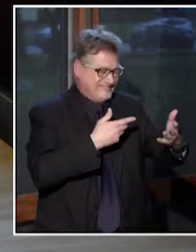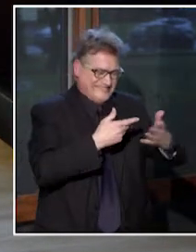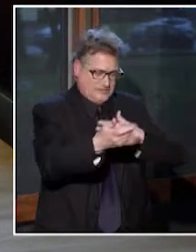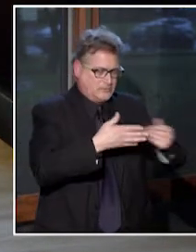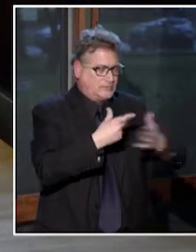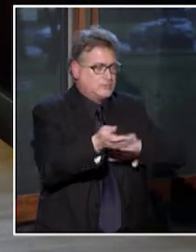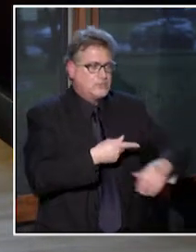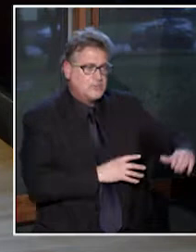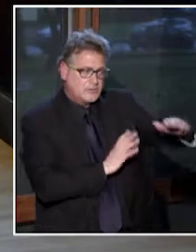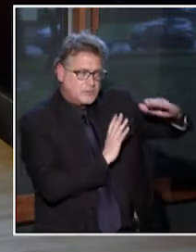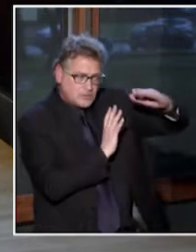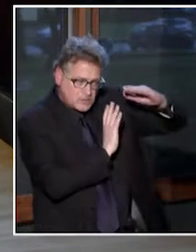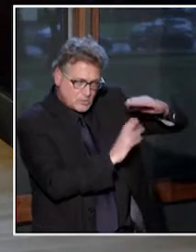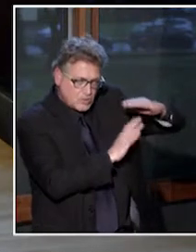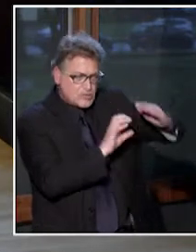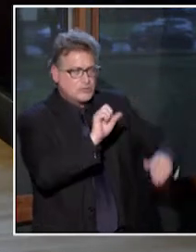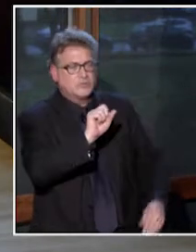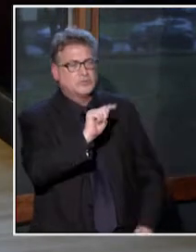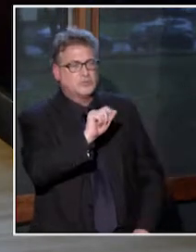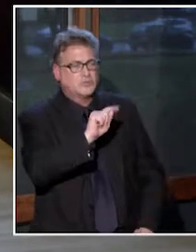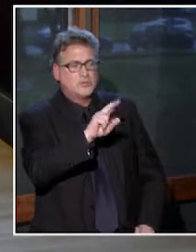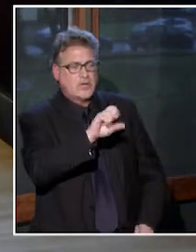their immigration status.